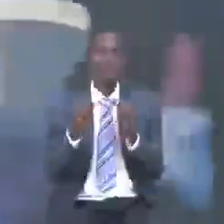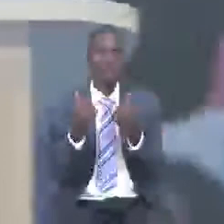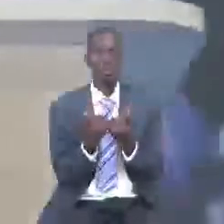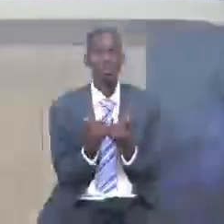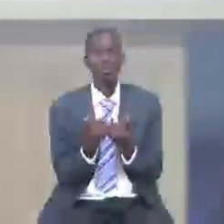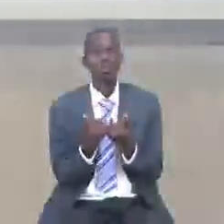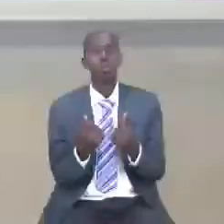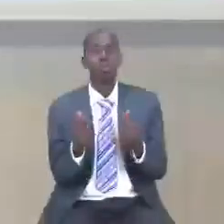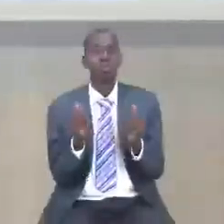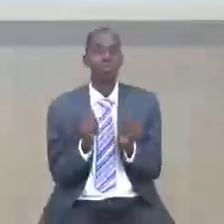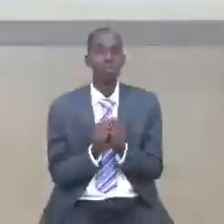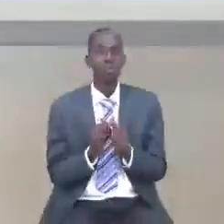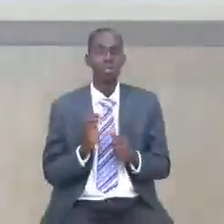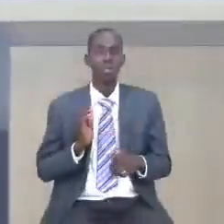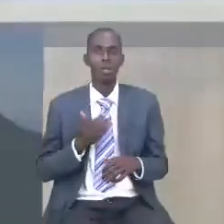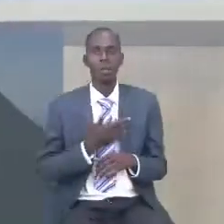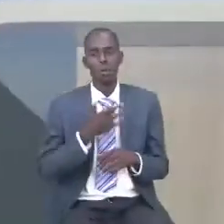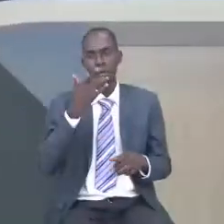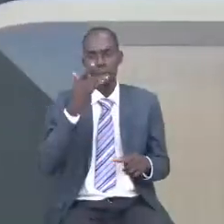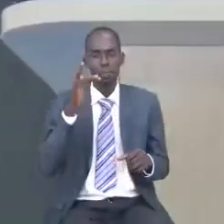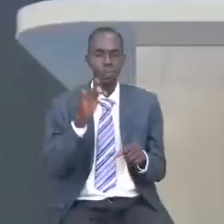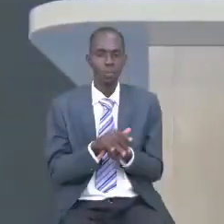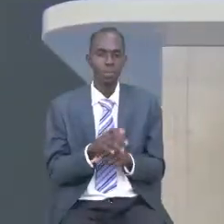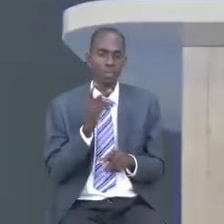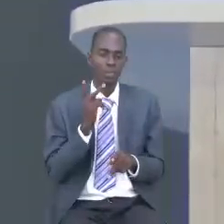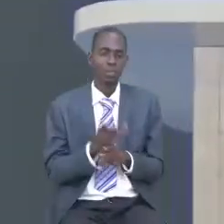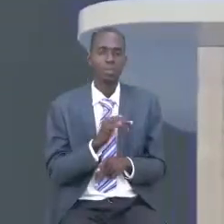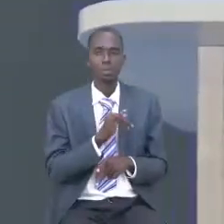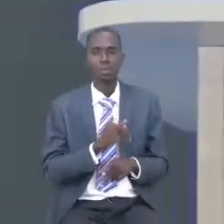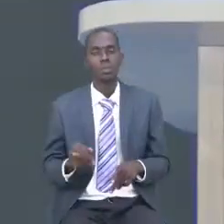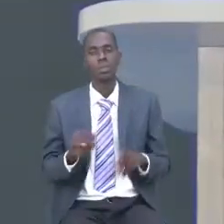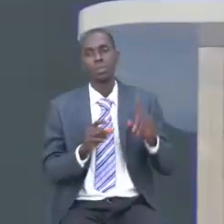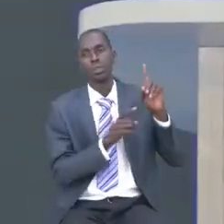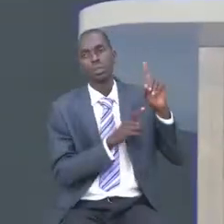our promise keeping Lord.